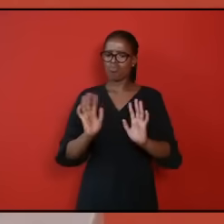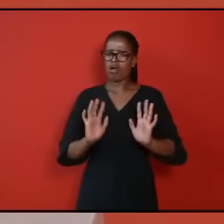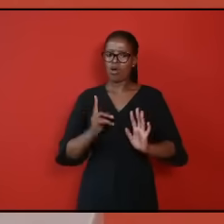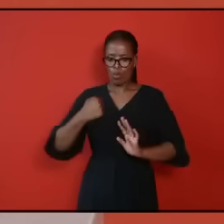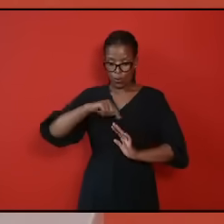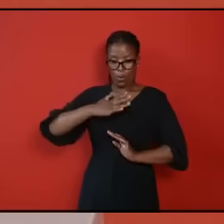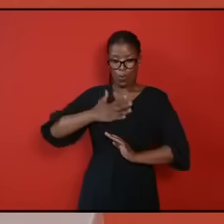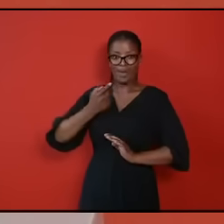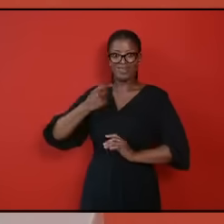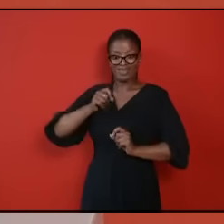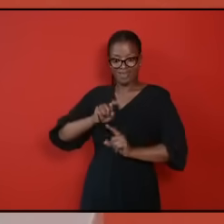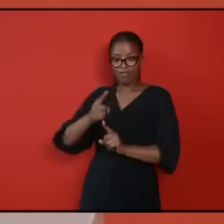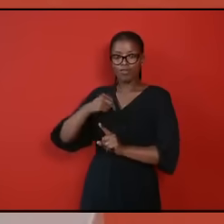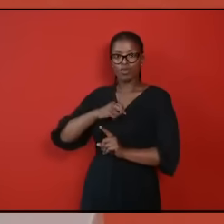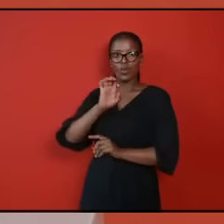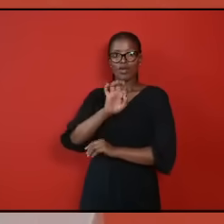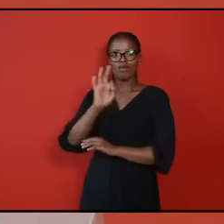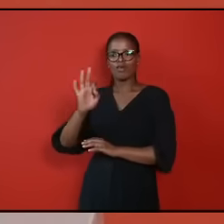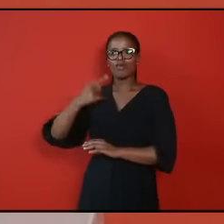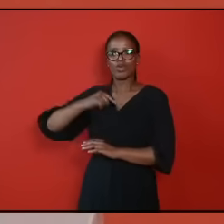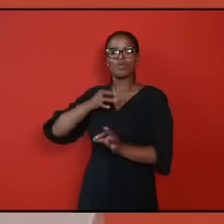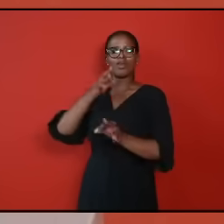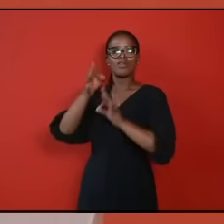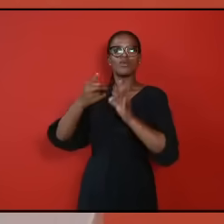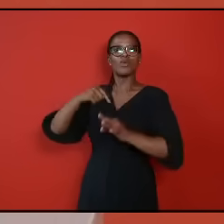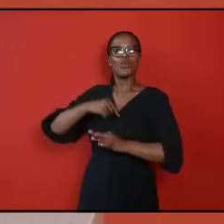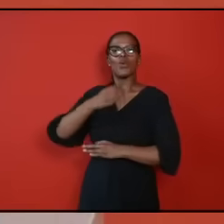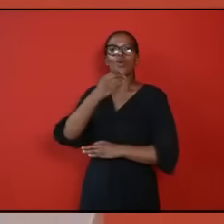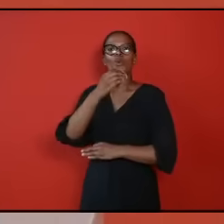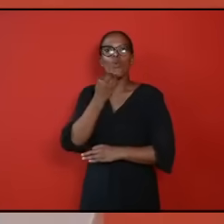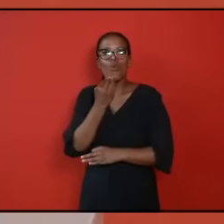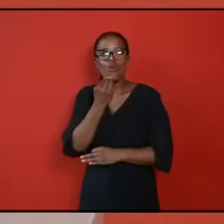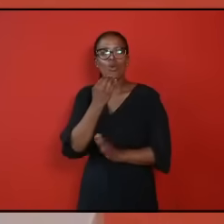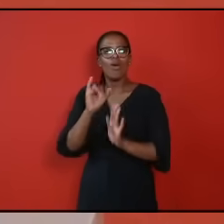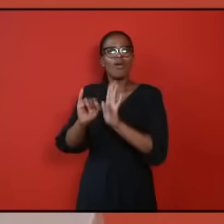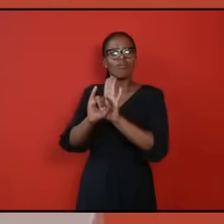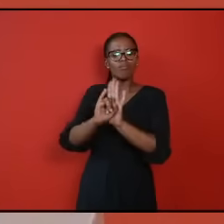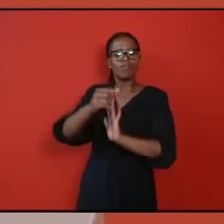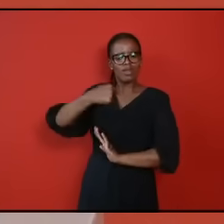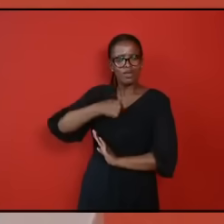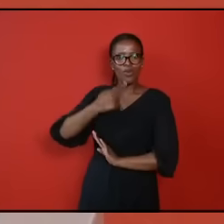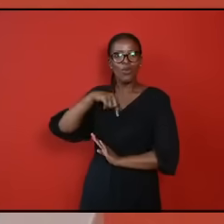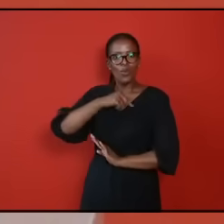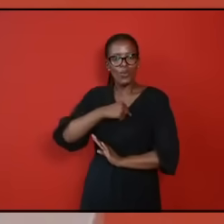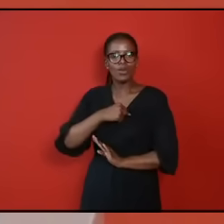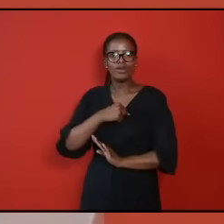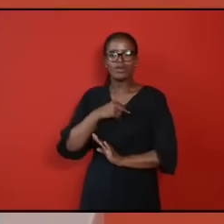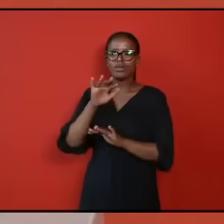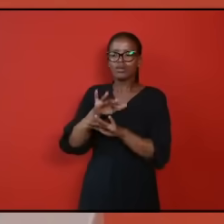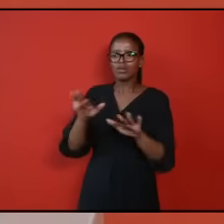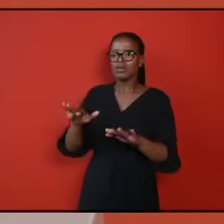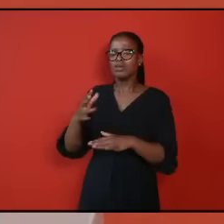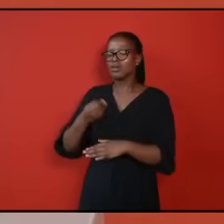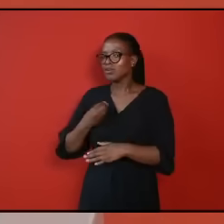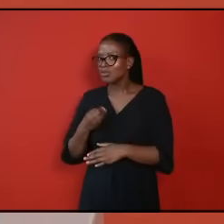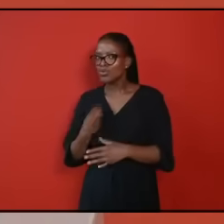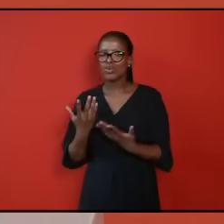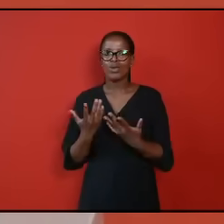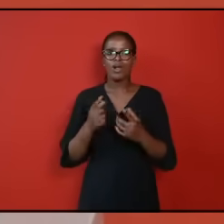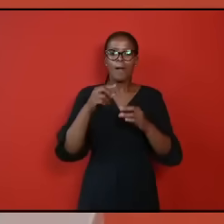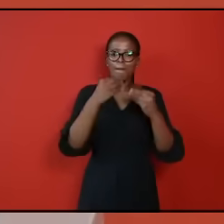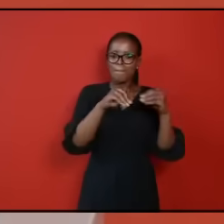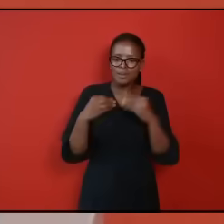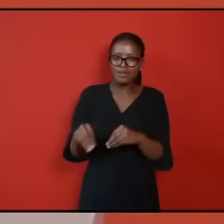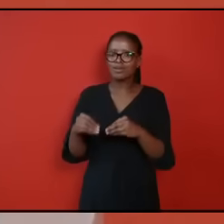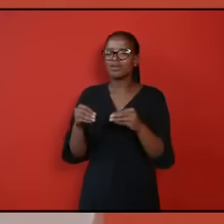it their business to distort who we are, that we are not helping South Africans. I spoke about the poor earlier. I'm speaking about